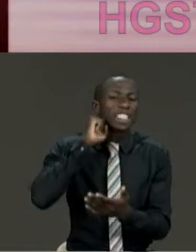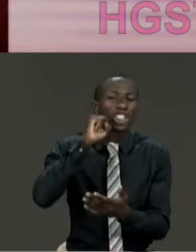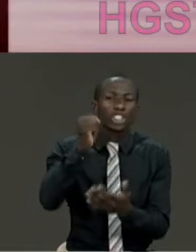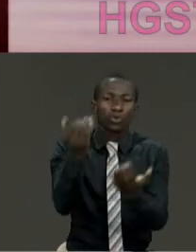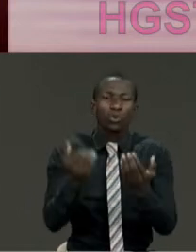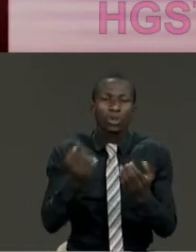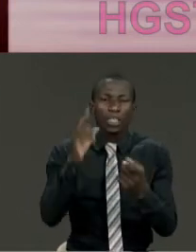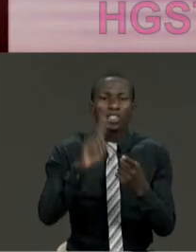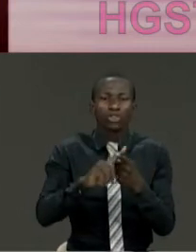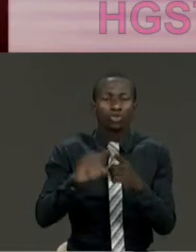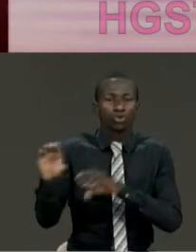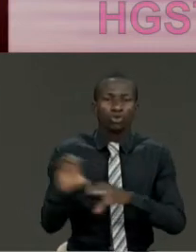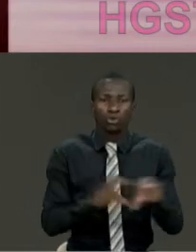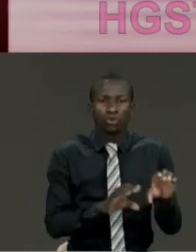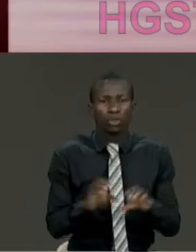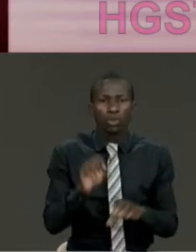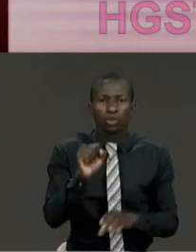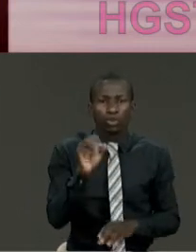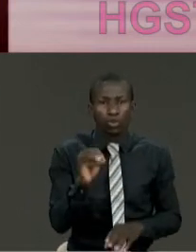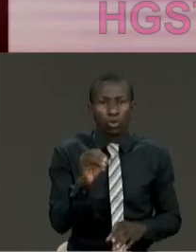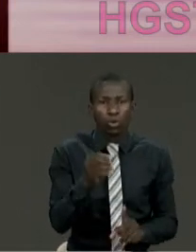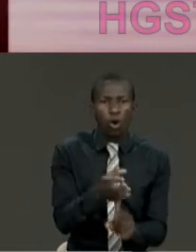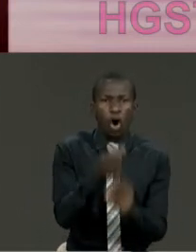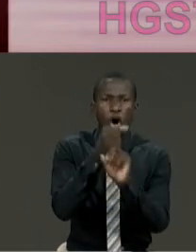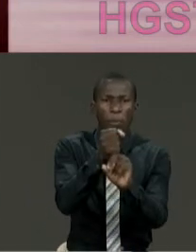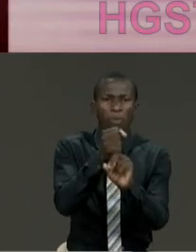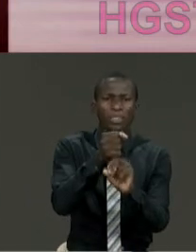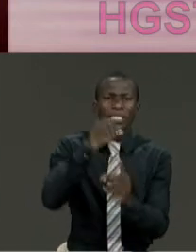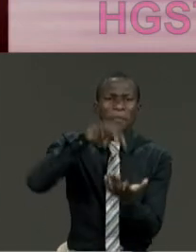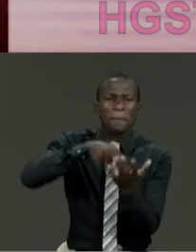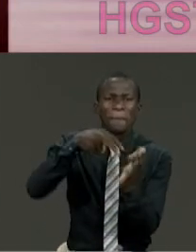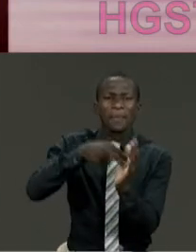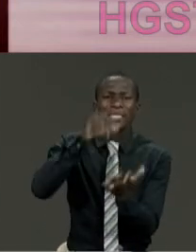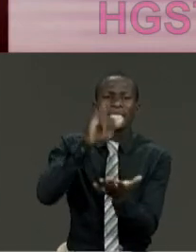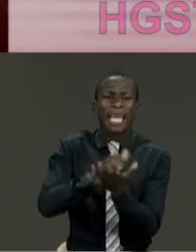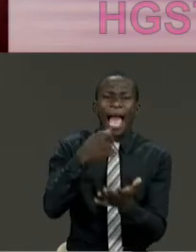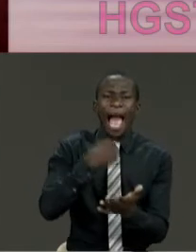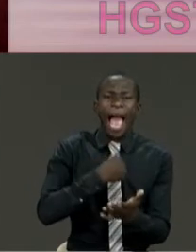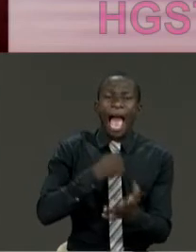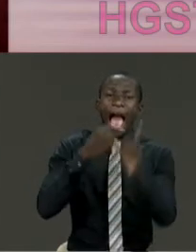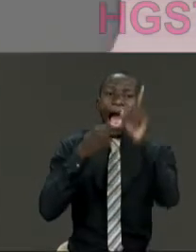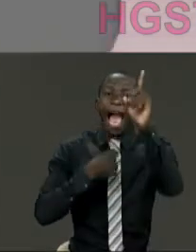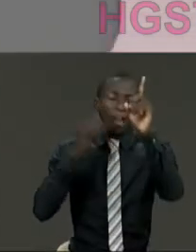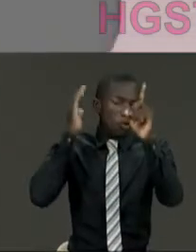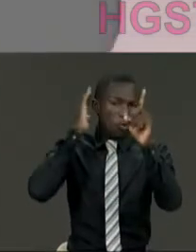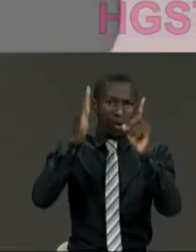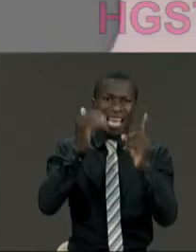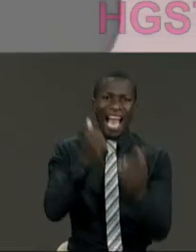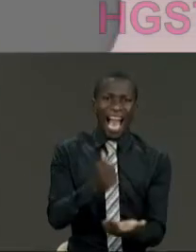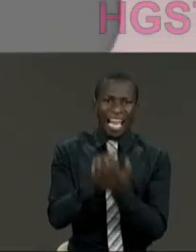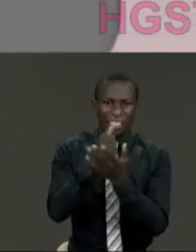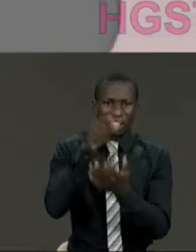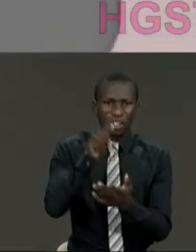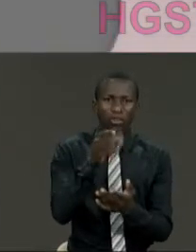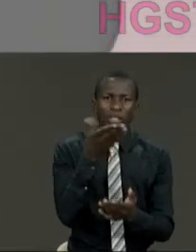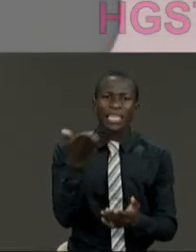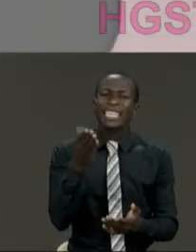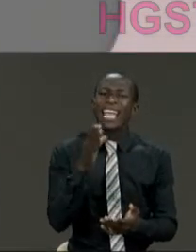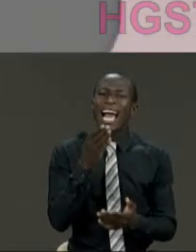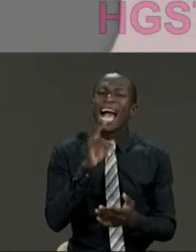to transact." So, upholding means I will assist you. There are things you cannot do